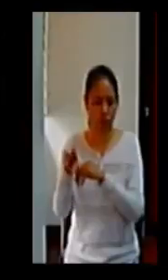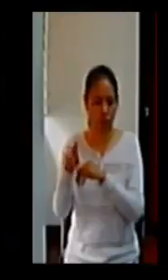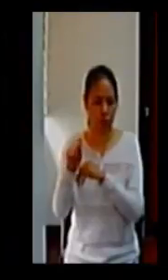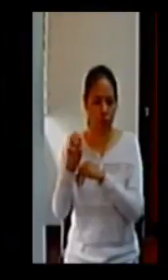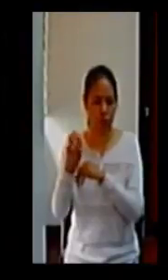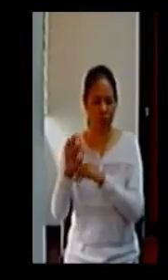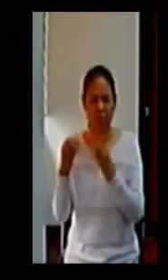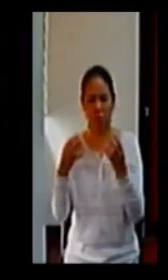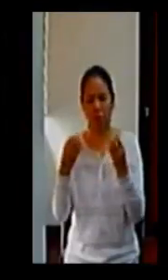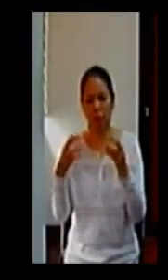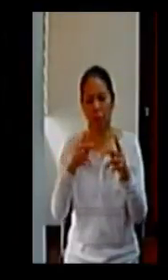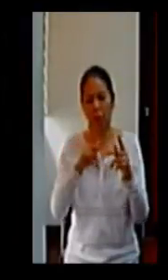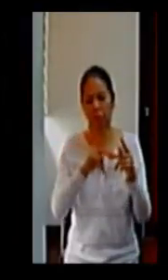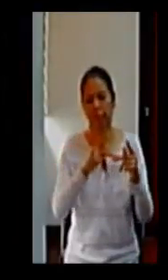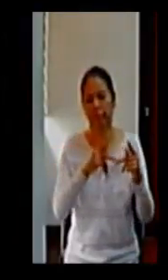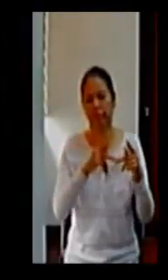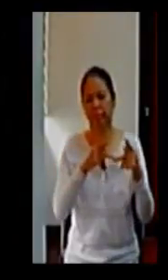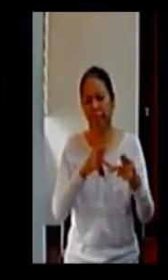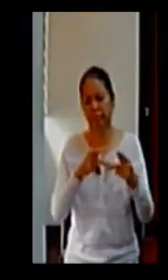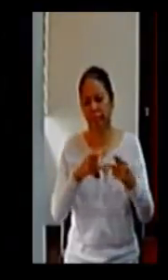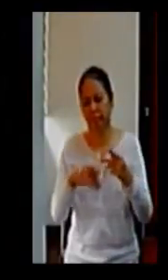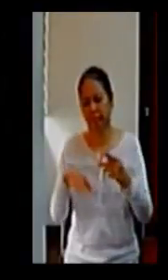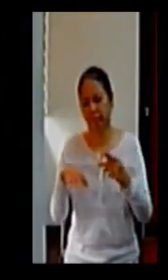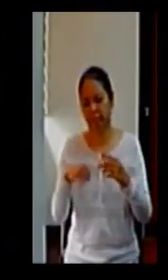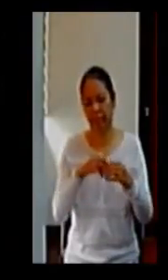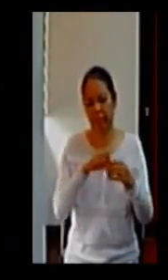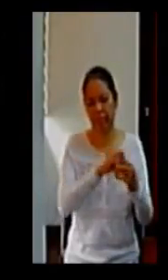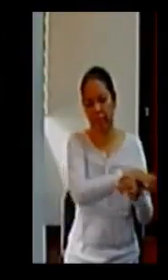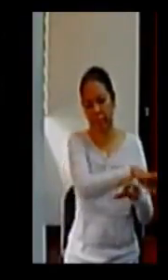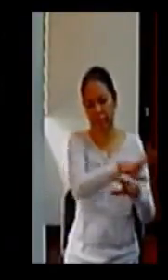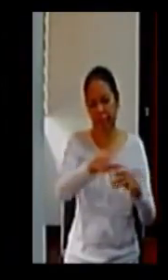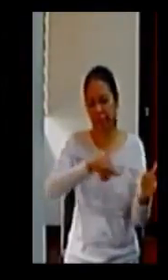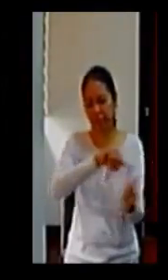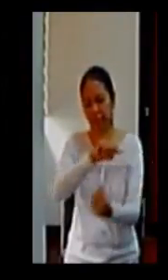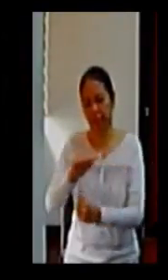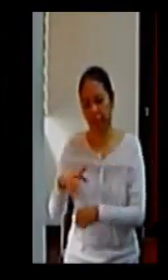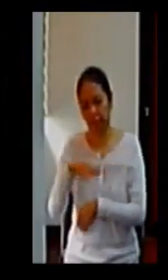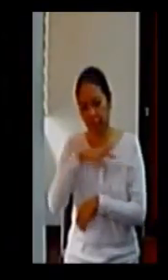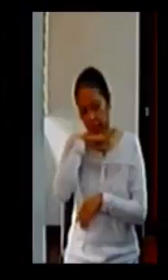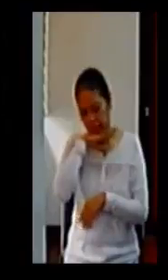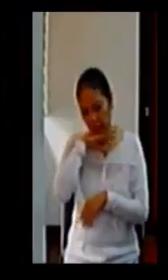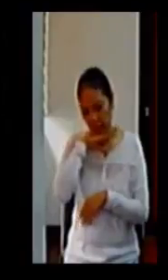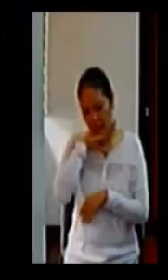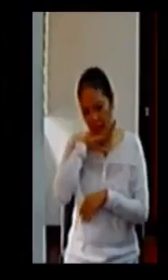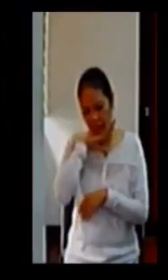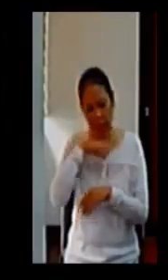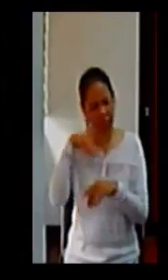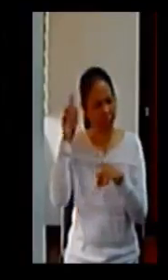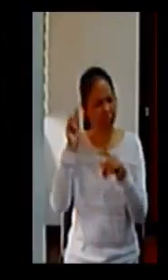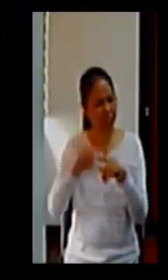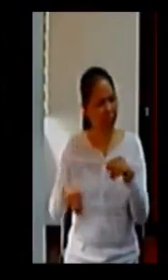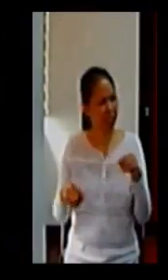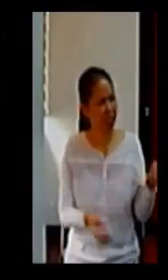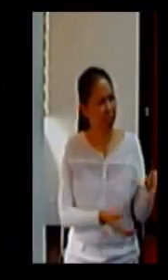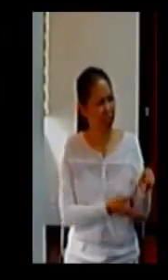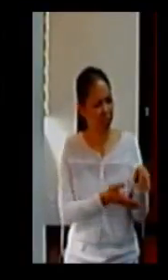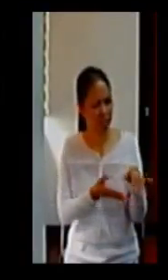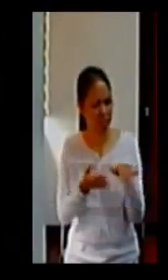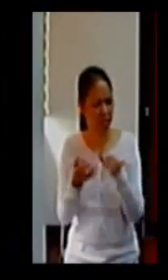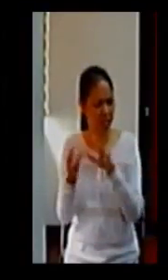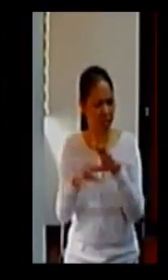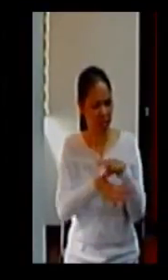nakatambak doon sa lugar na yan. Eh, there is no way na ilalabas nila because the roads did not reach